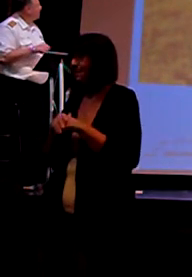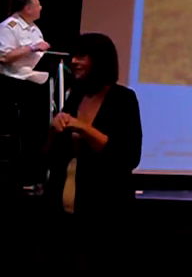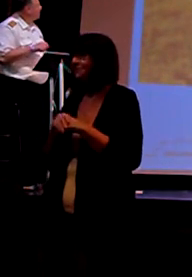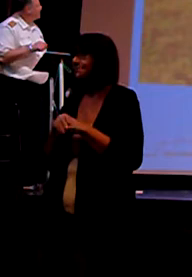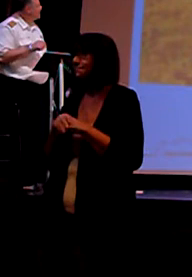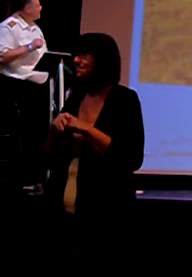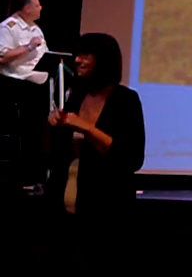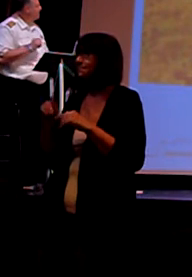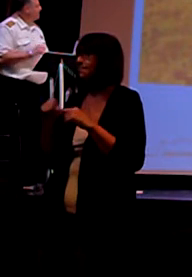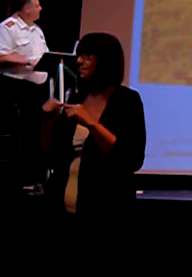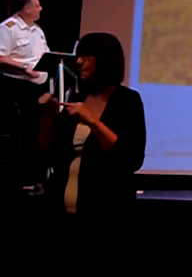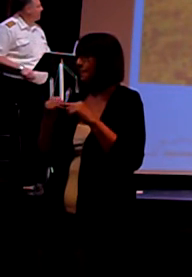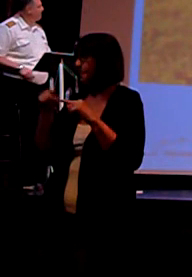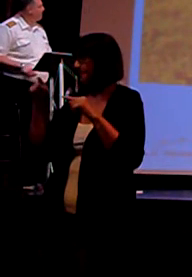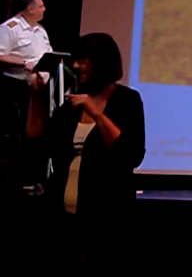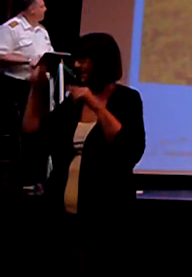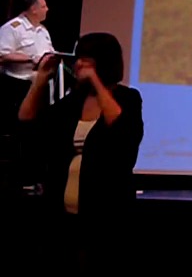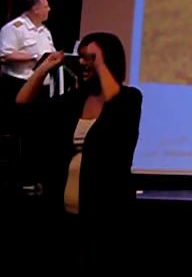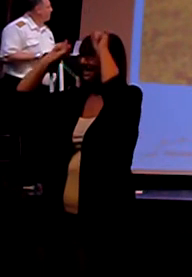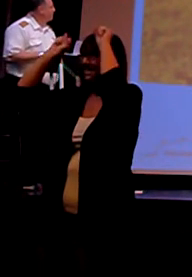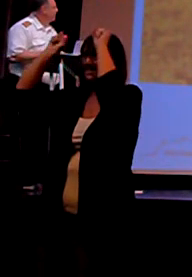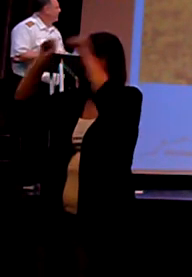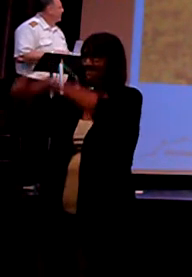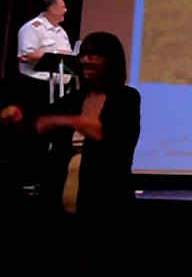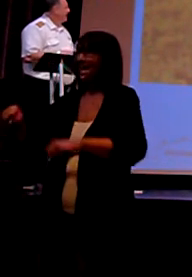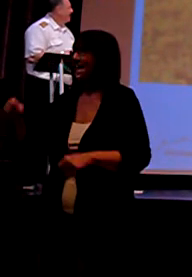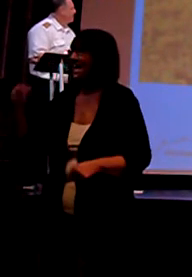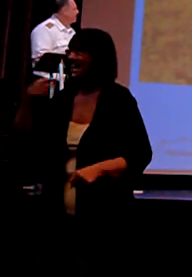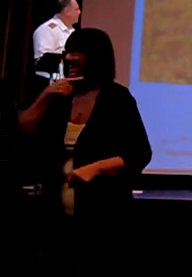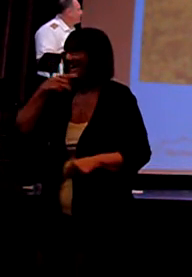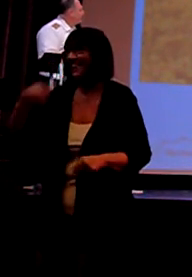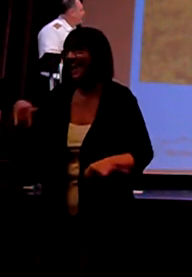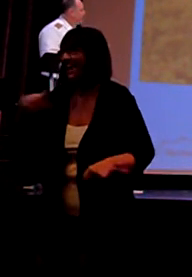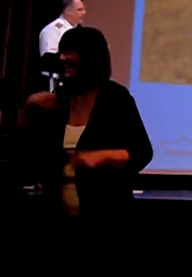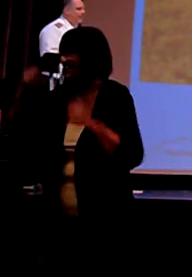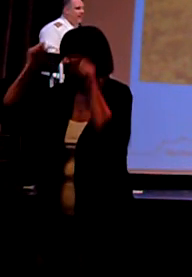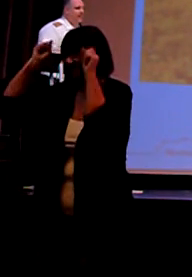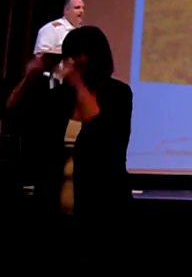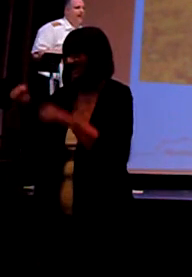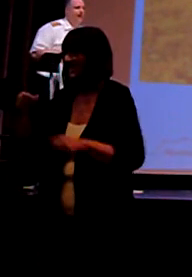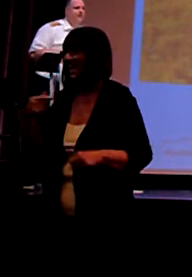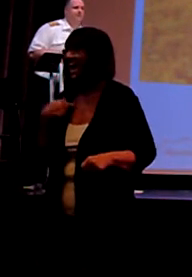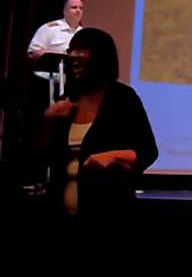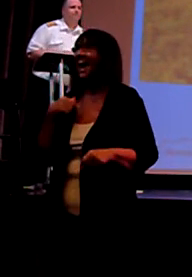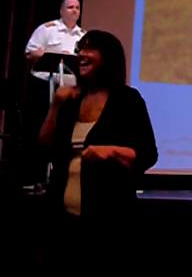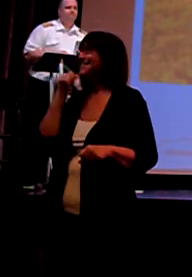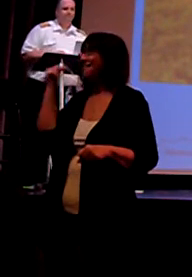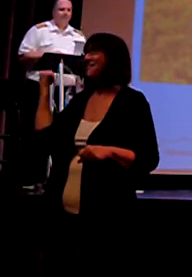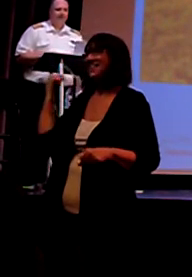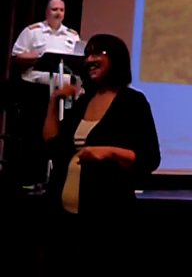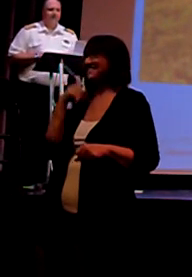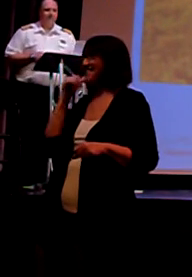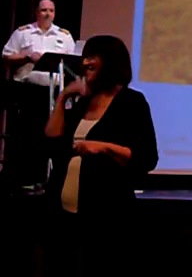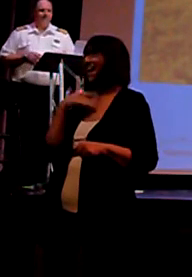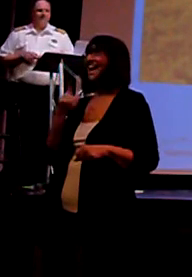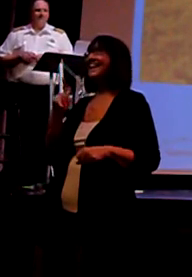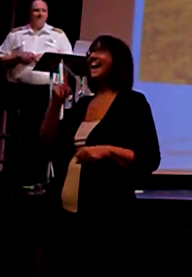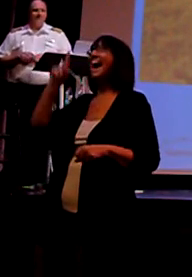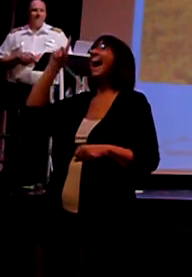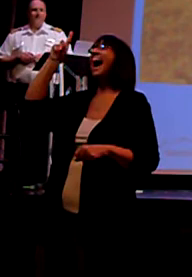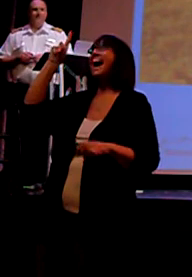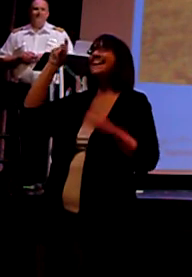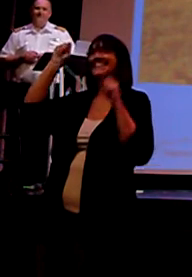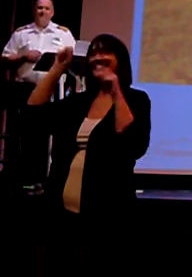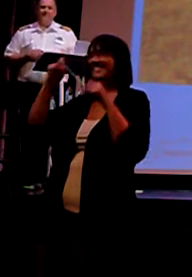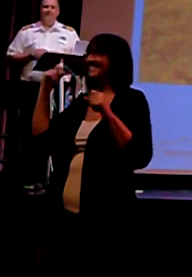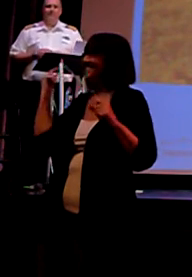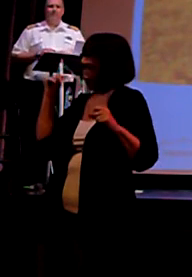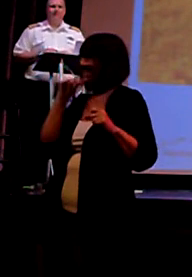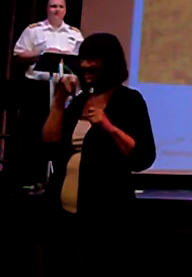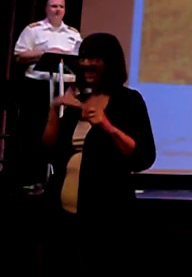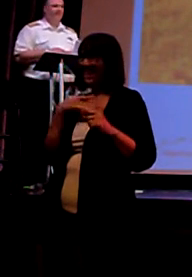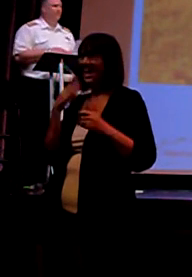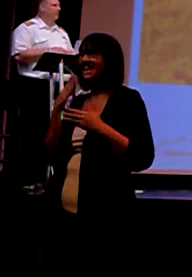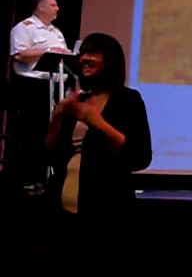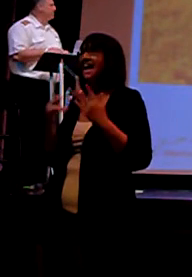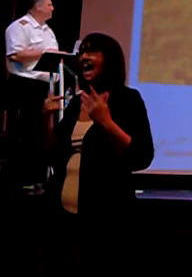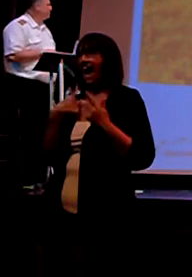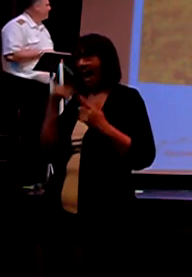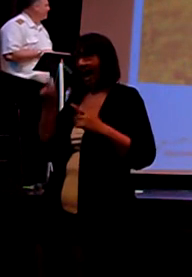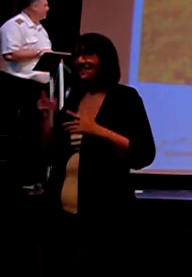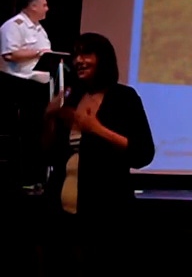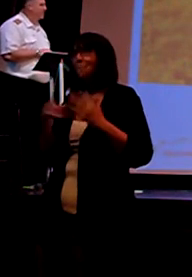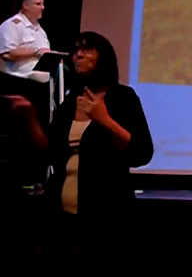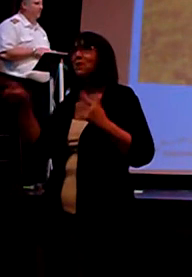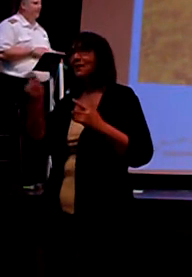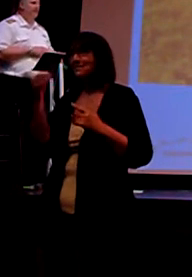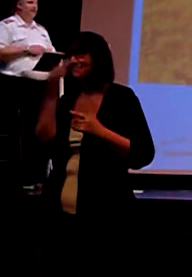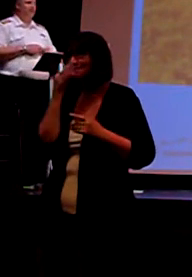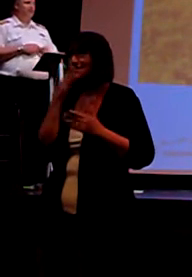down the zip line. I've never done it yet. Don't like heights, but somebody's gonna do it.